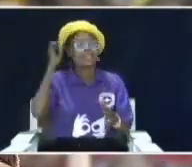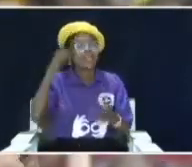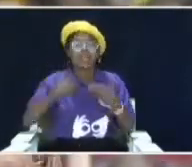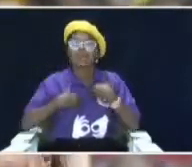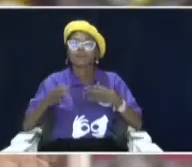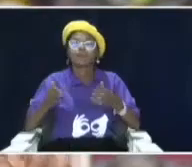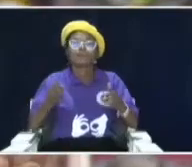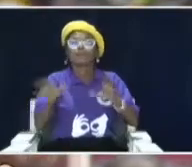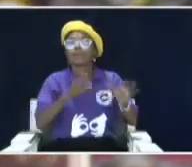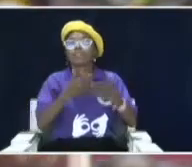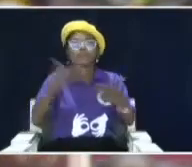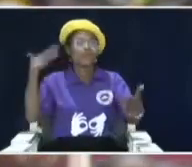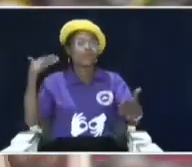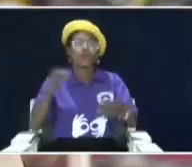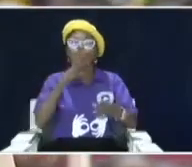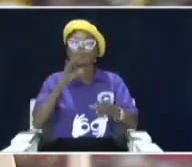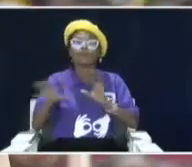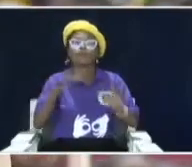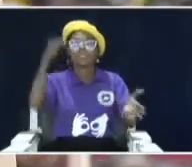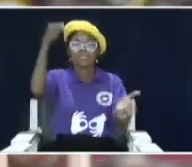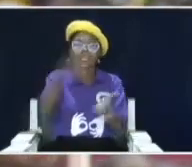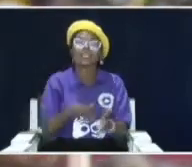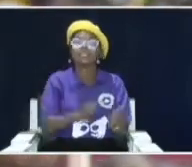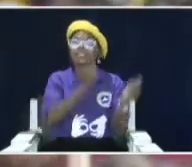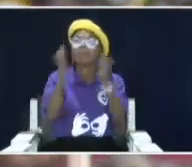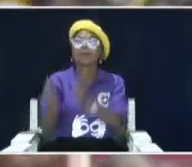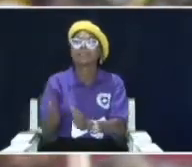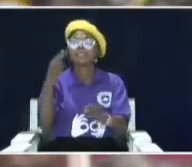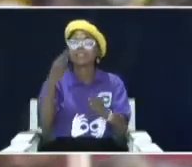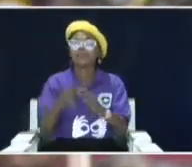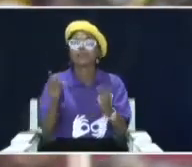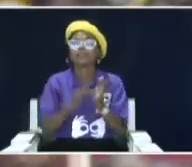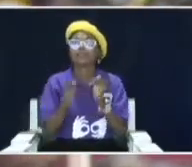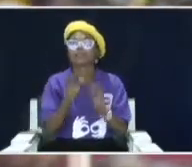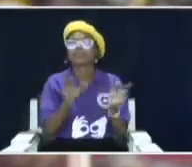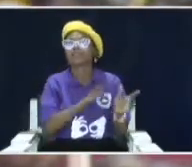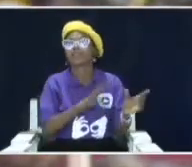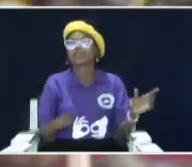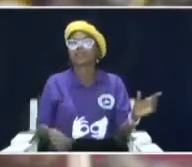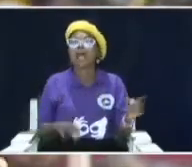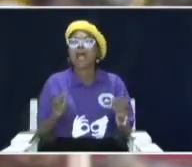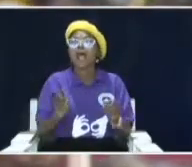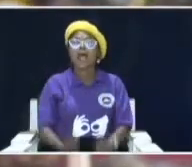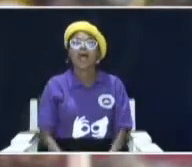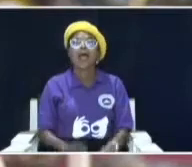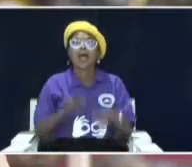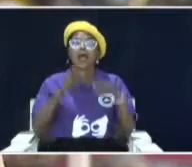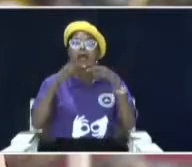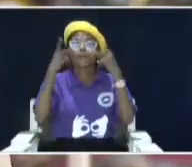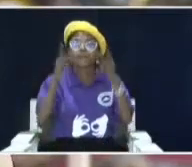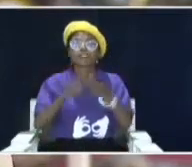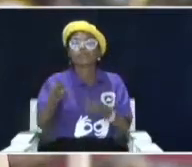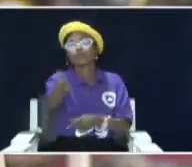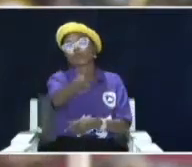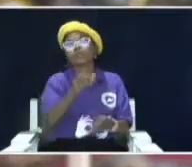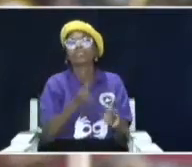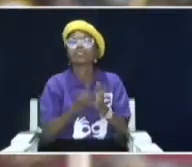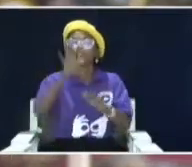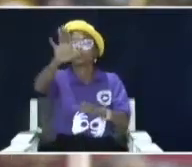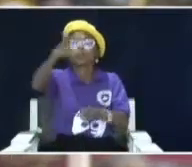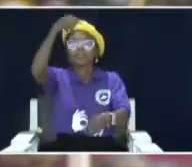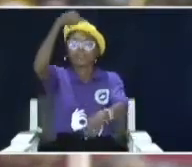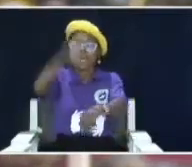he will do it again. In the mighty name of the Lord Jesus Christ. I prophesy to somebody saying, amen, it is your